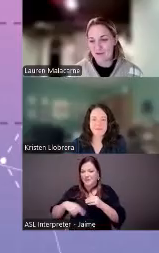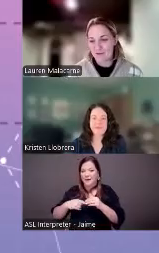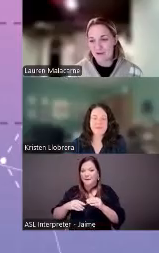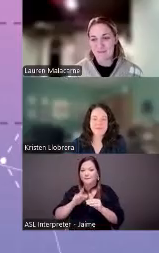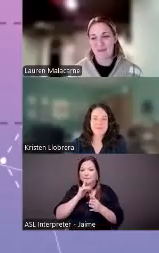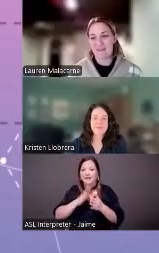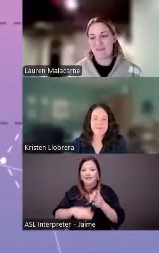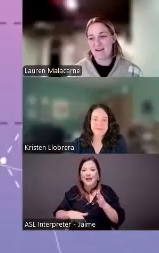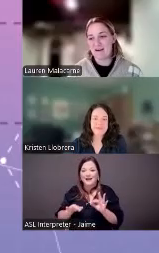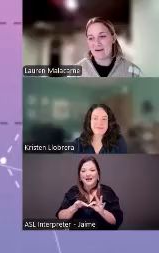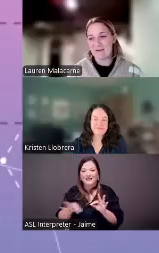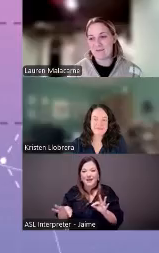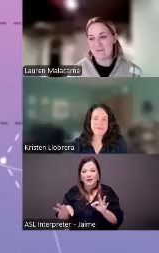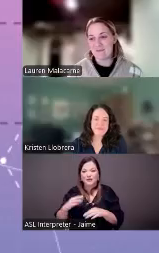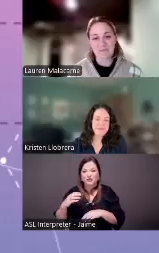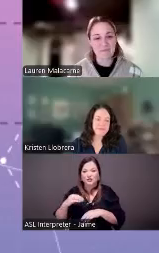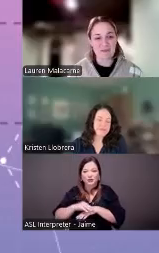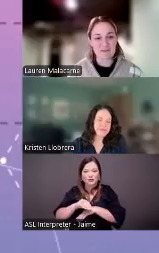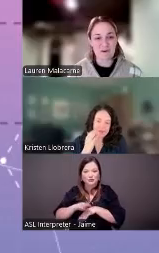of pause on that.